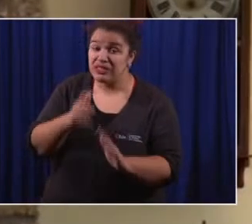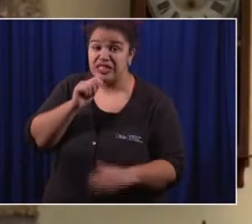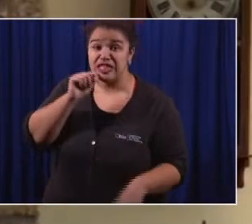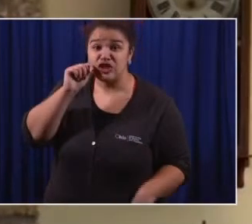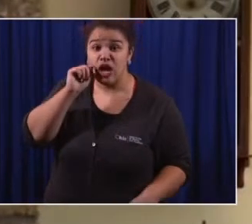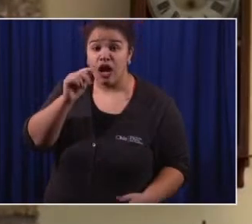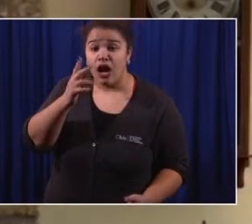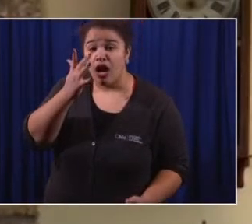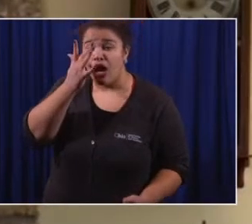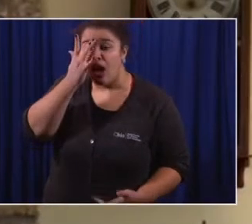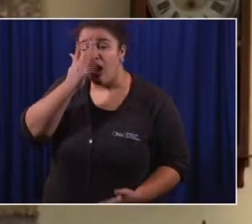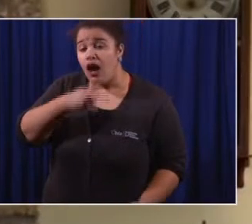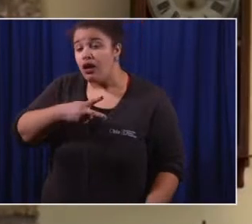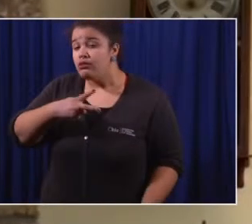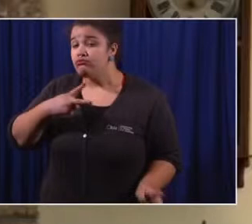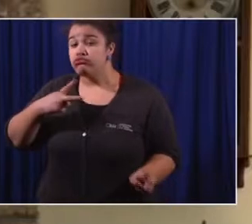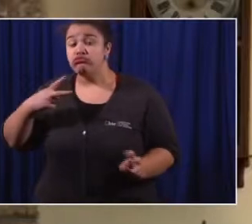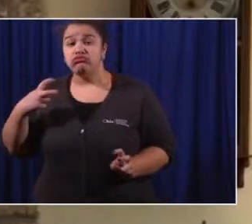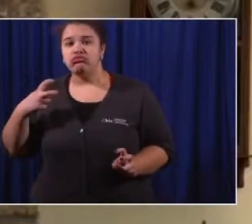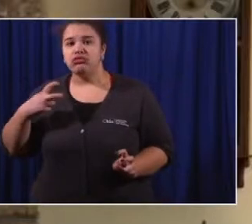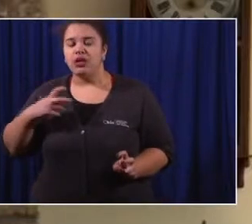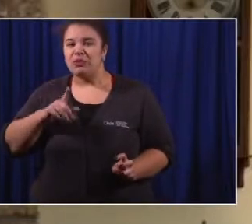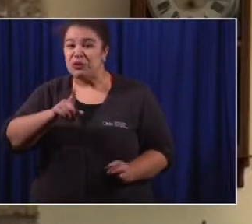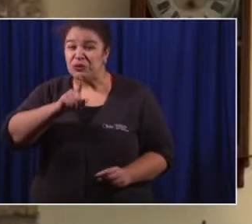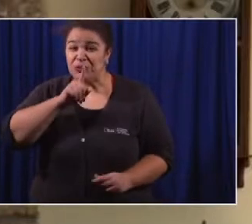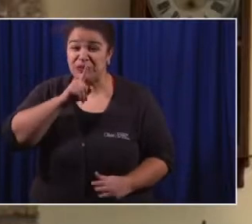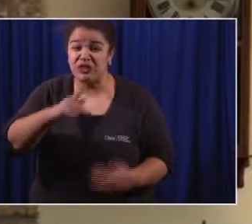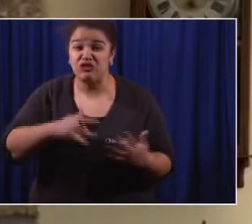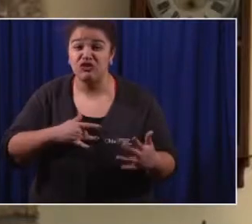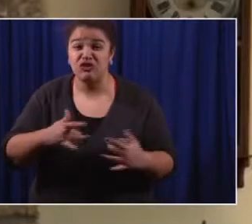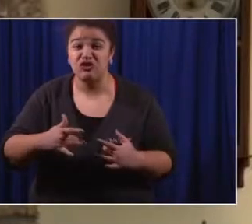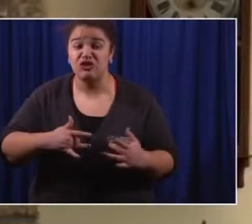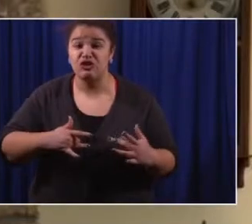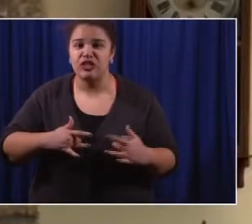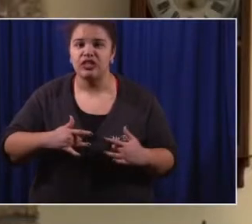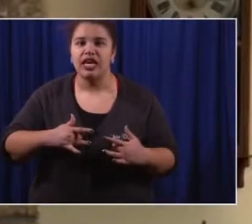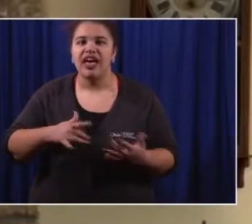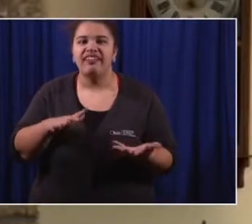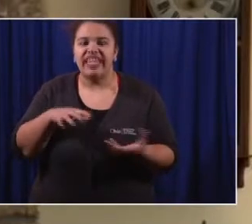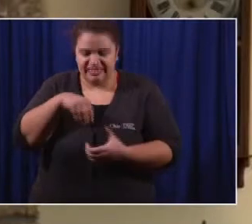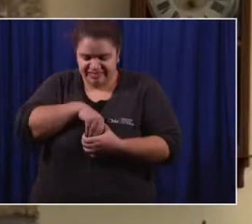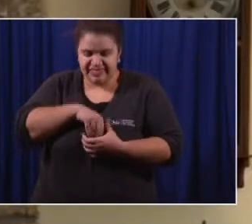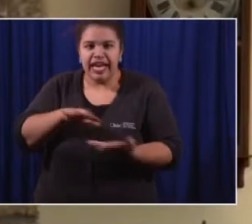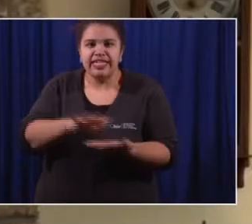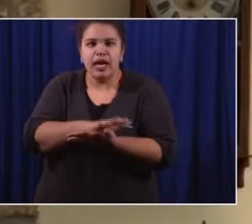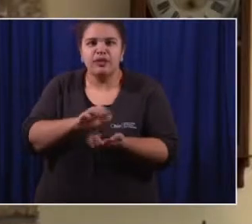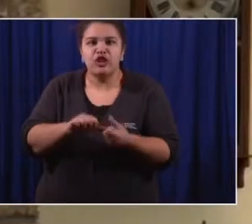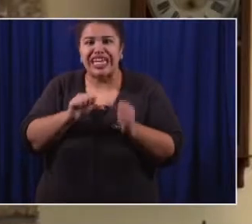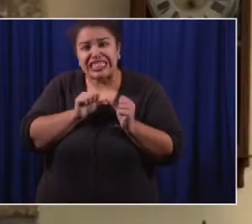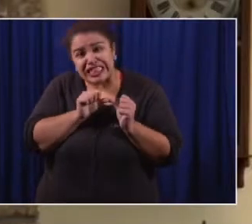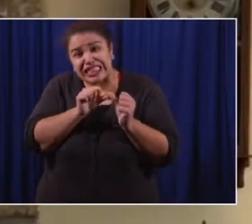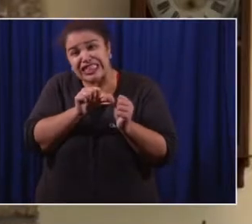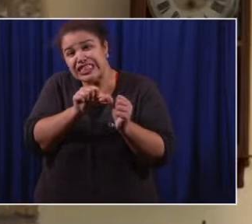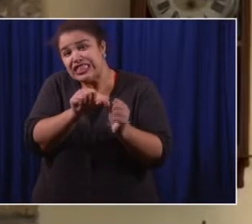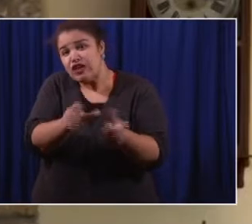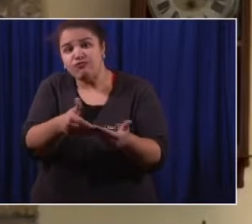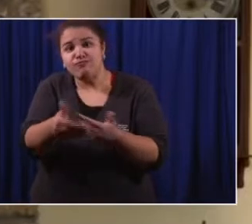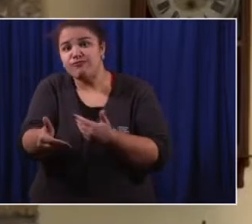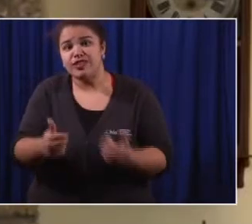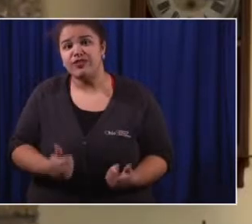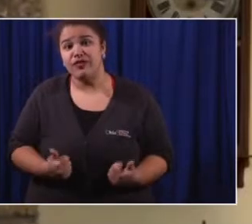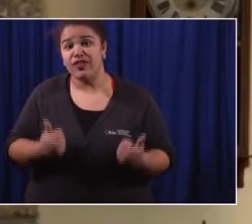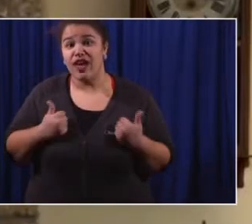about, what is the long-term damage that the medical experts really don't know. I mean, I've cited the figures at